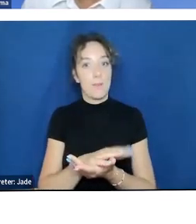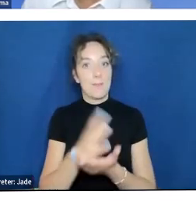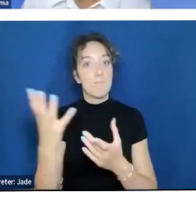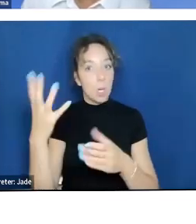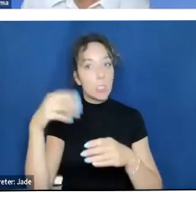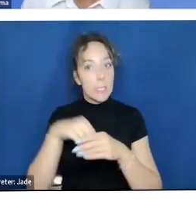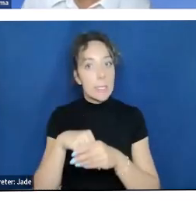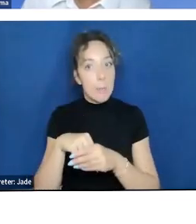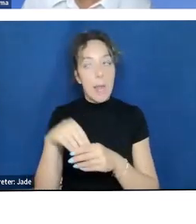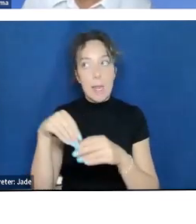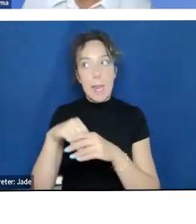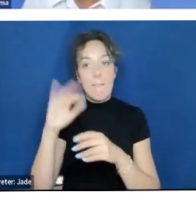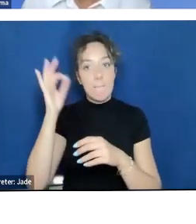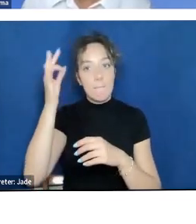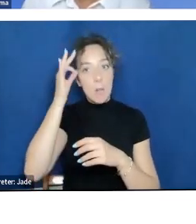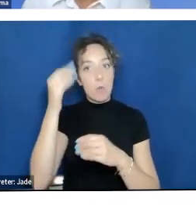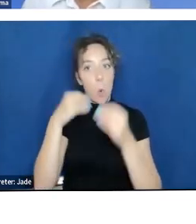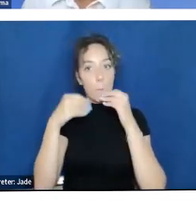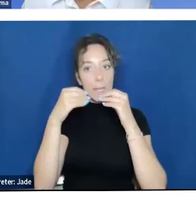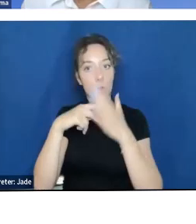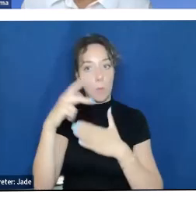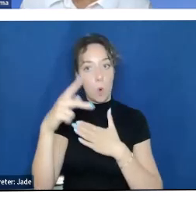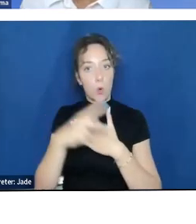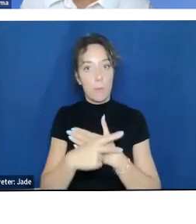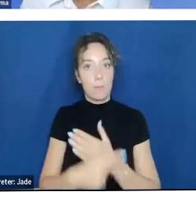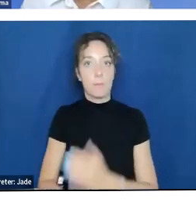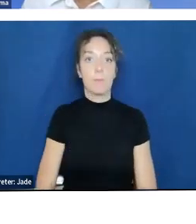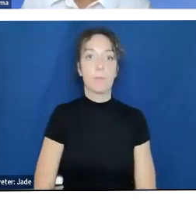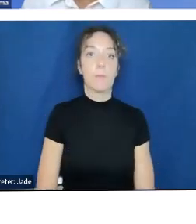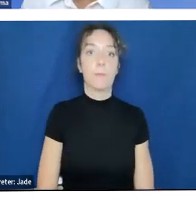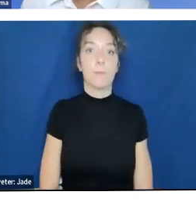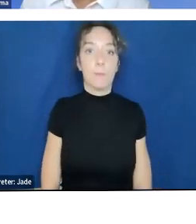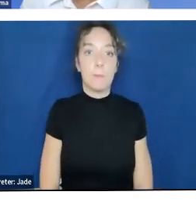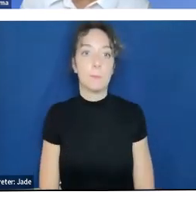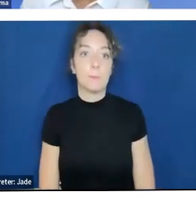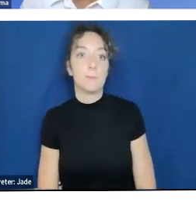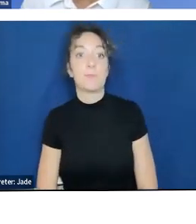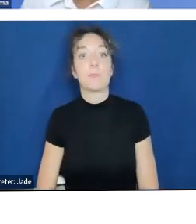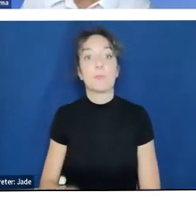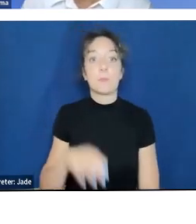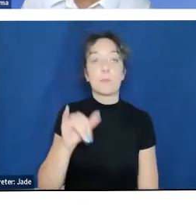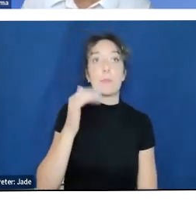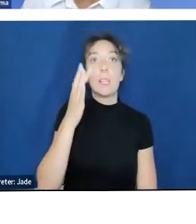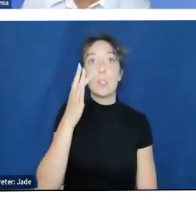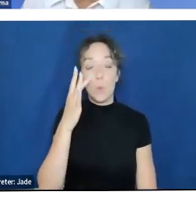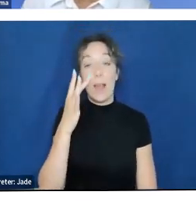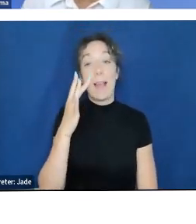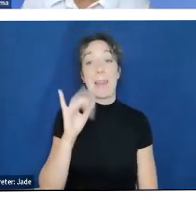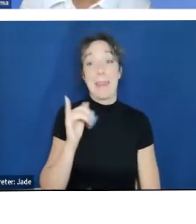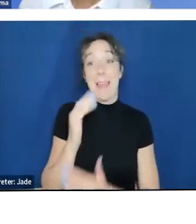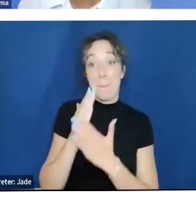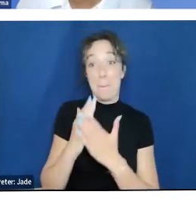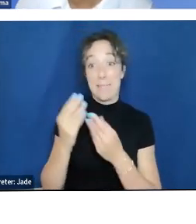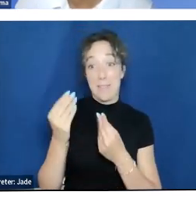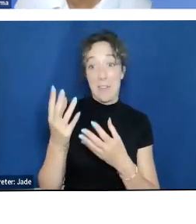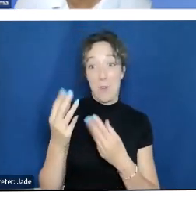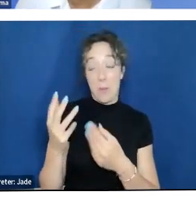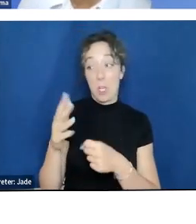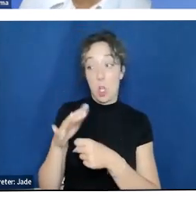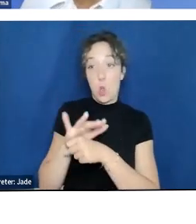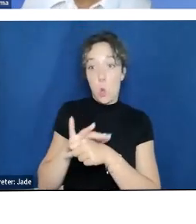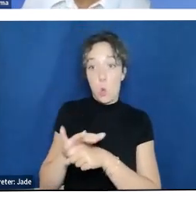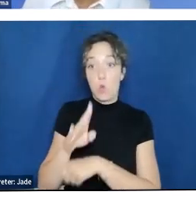participating in a federal meals program. Okay. So that's why that piece of information, the local